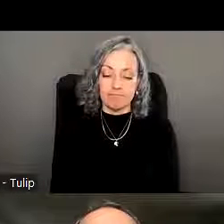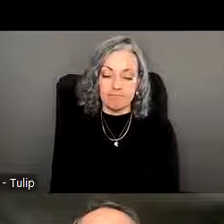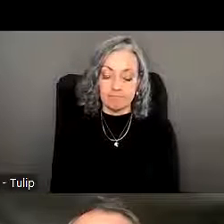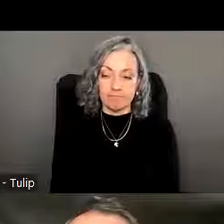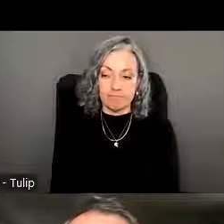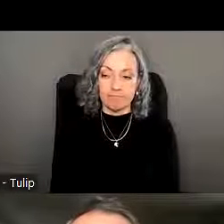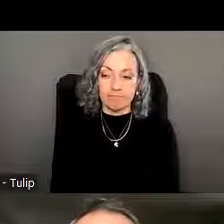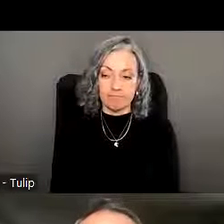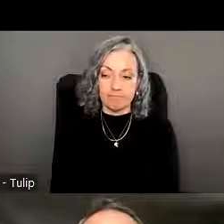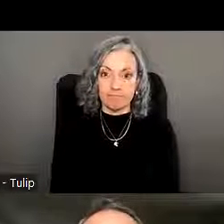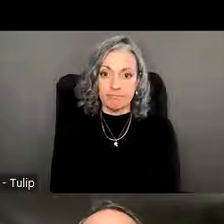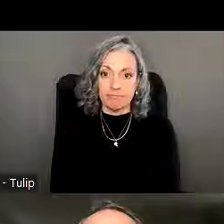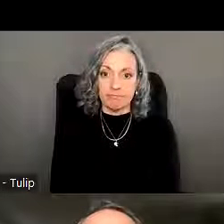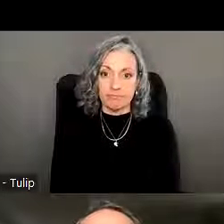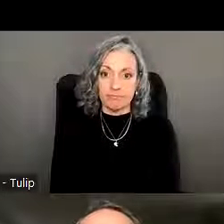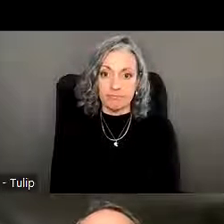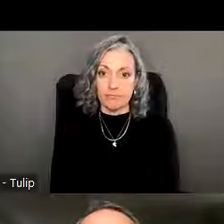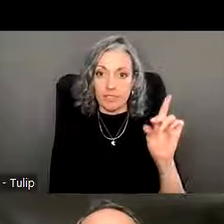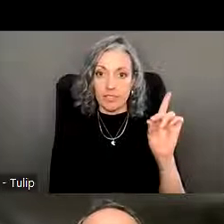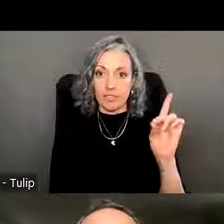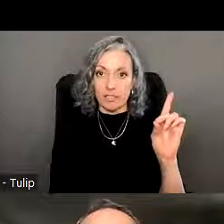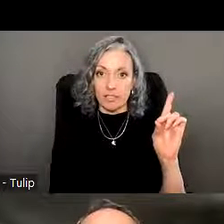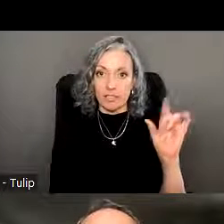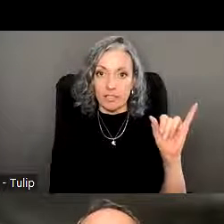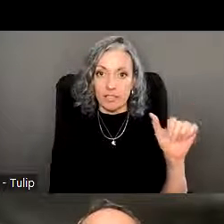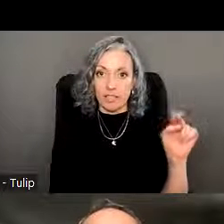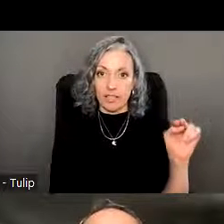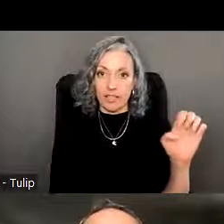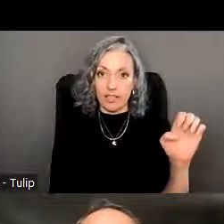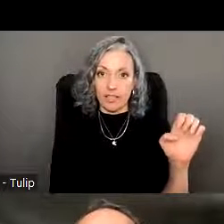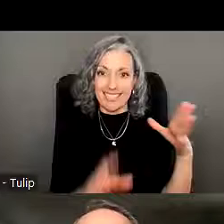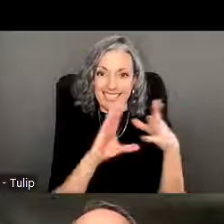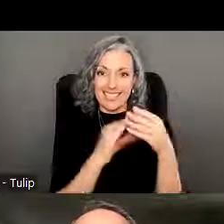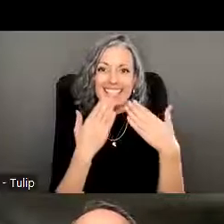So basically just from Diane. Diane. Yeah. Diane writes, Something. thank you, Derek. Yeah.